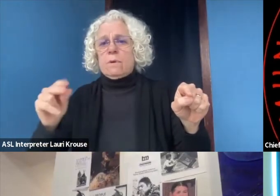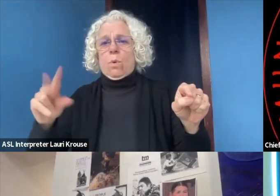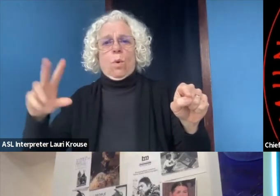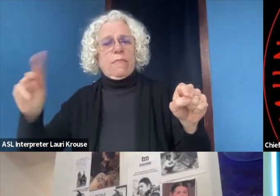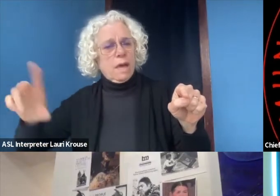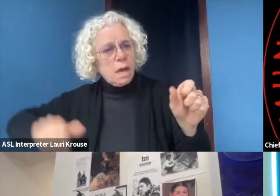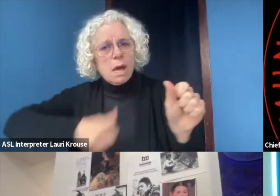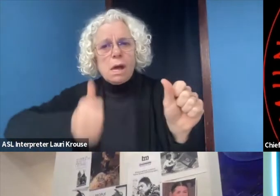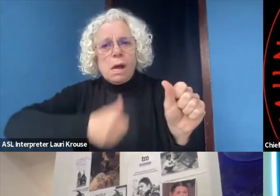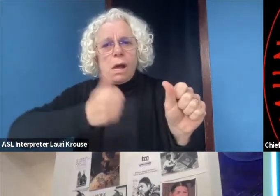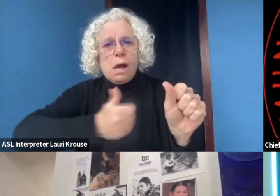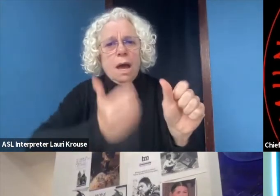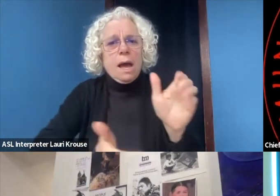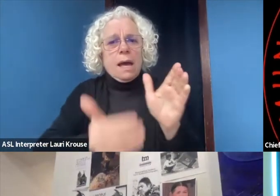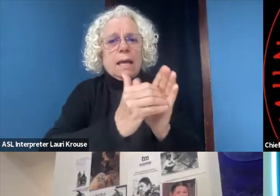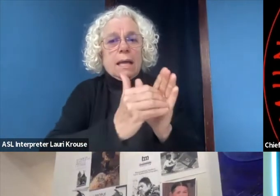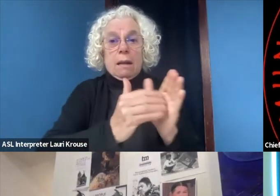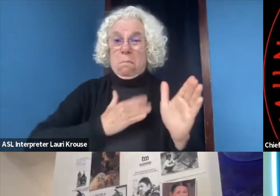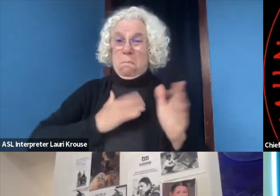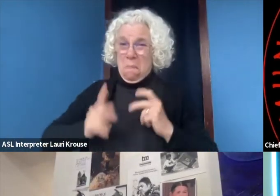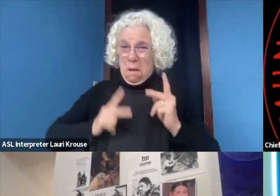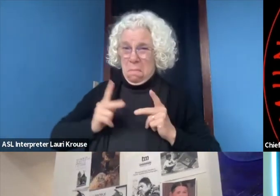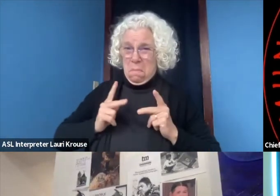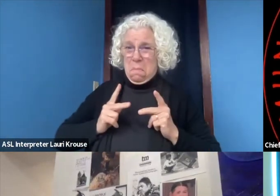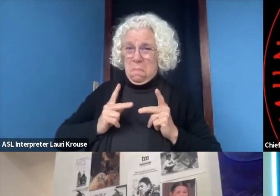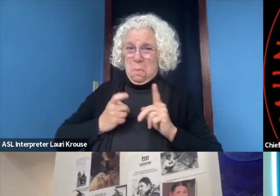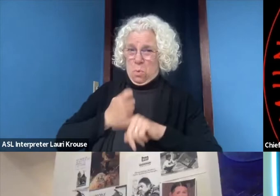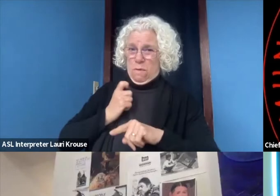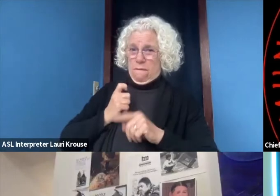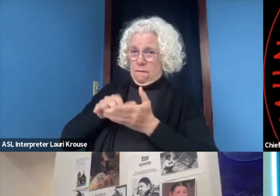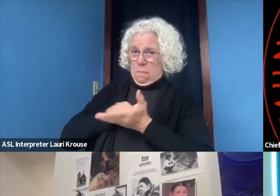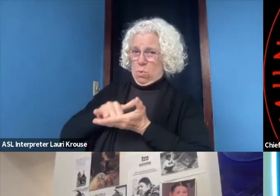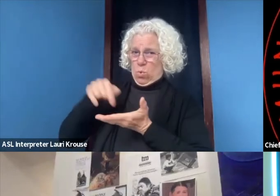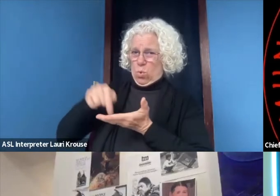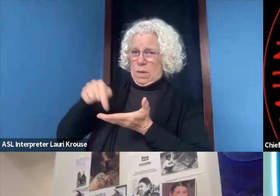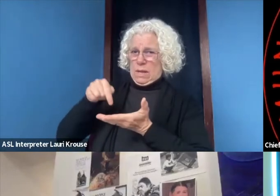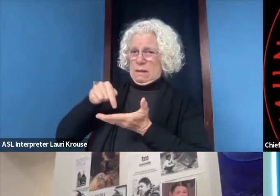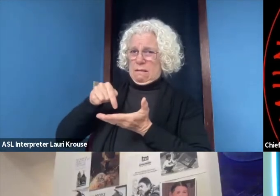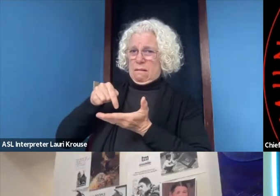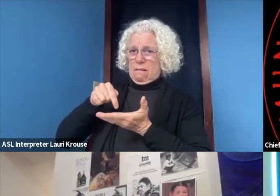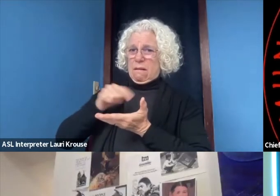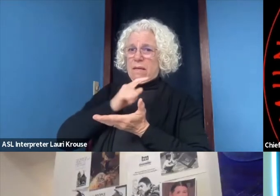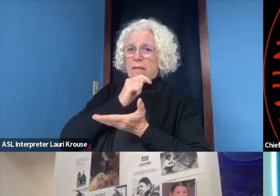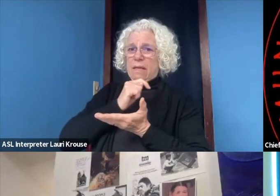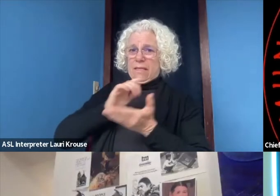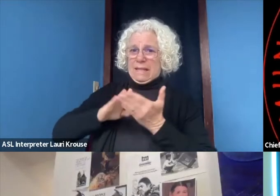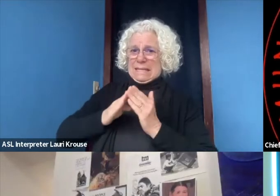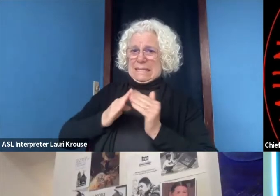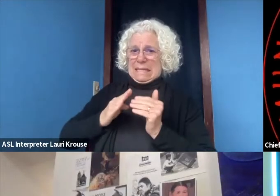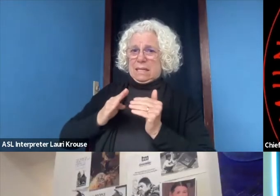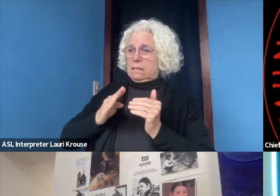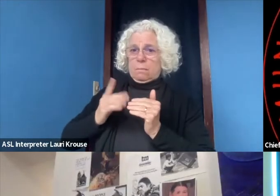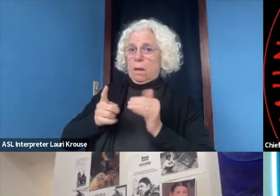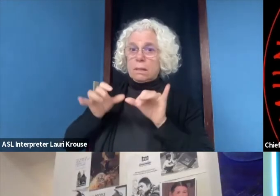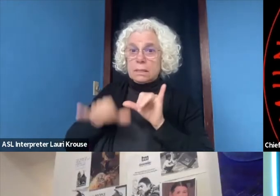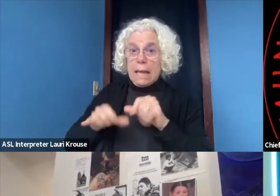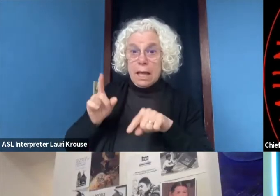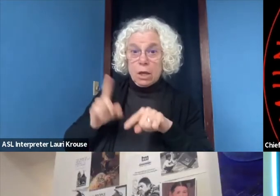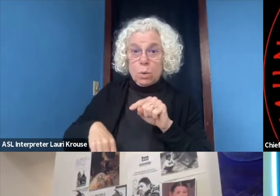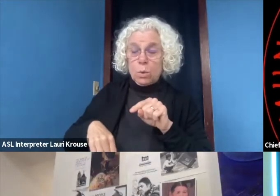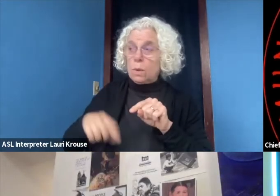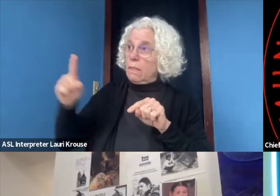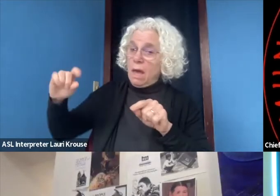from Raventown, we were from this New York metropolitan area, but we ended up being chased all the way down